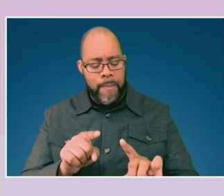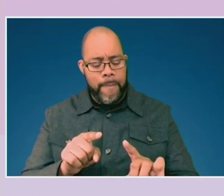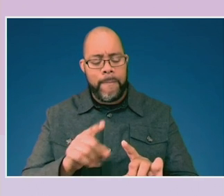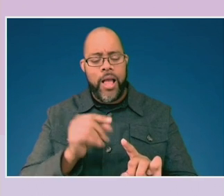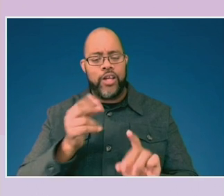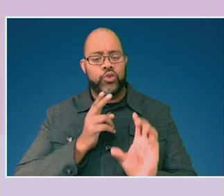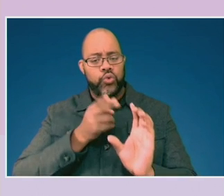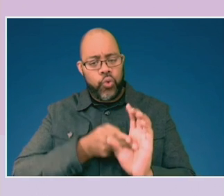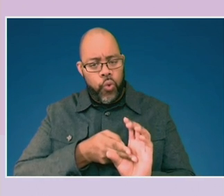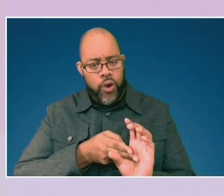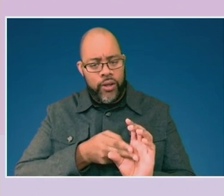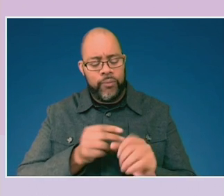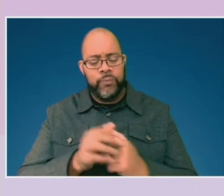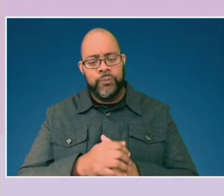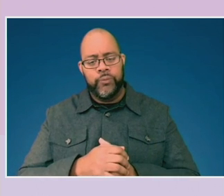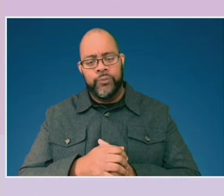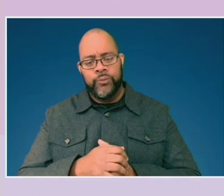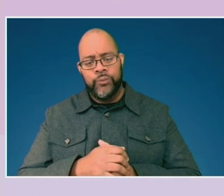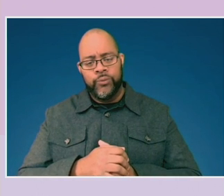joined